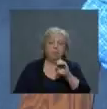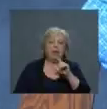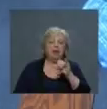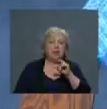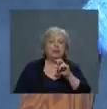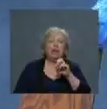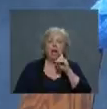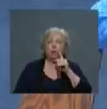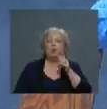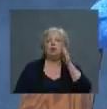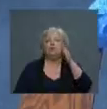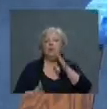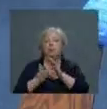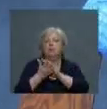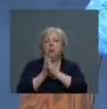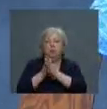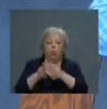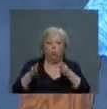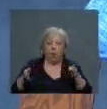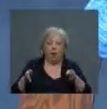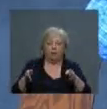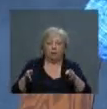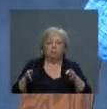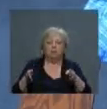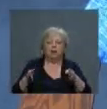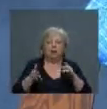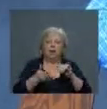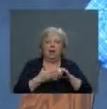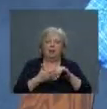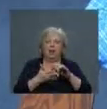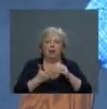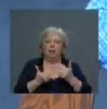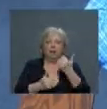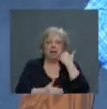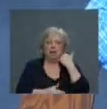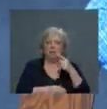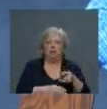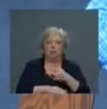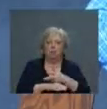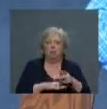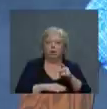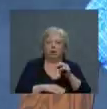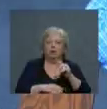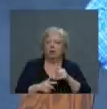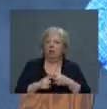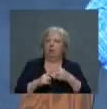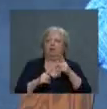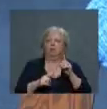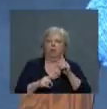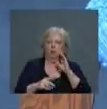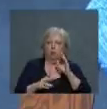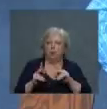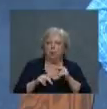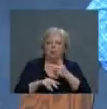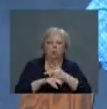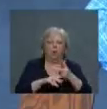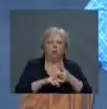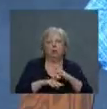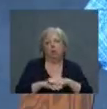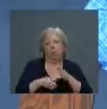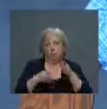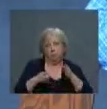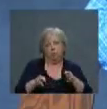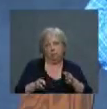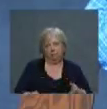other. And when baseline widens, they're going to take their parking lot. And then where are they going to park? Up and down the street.